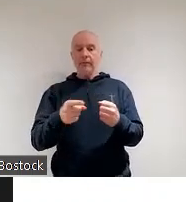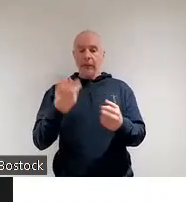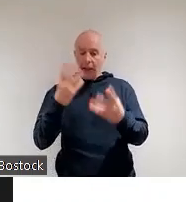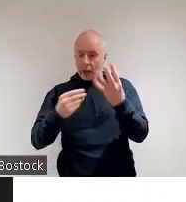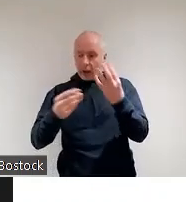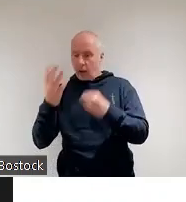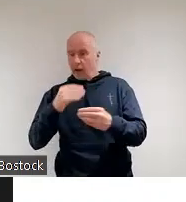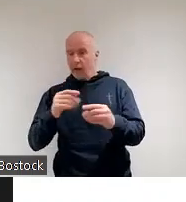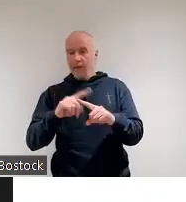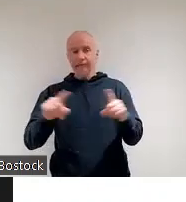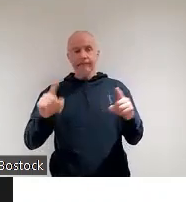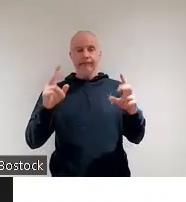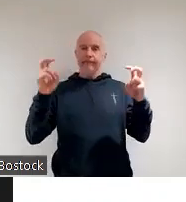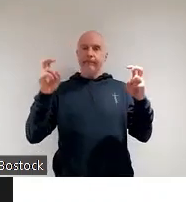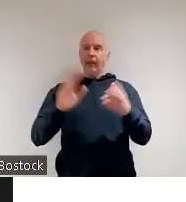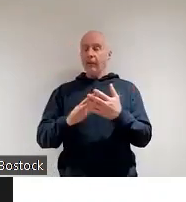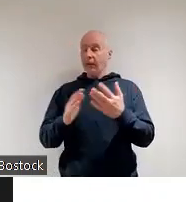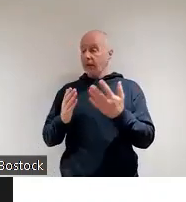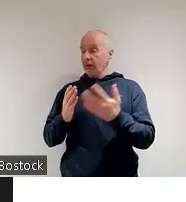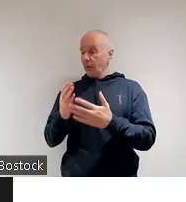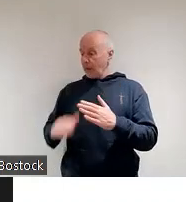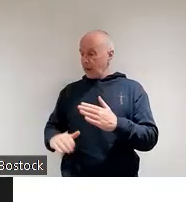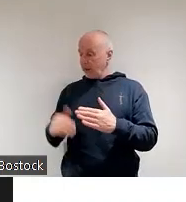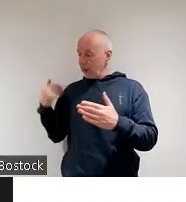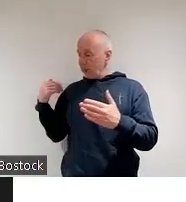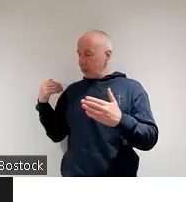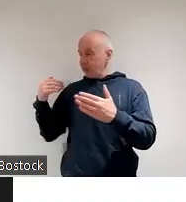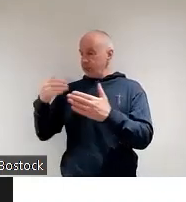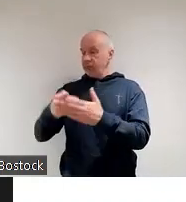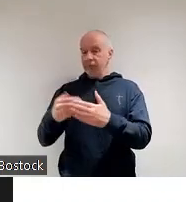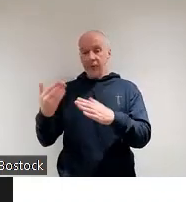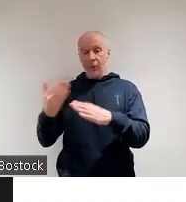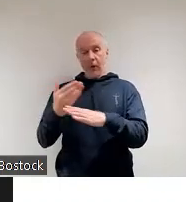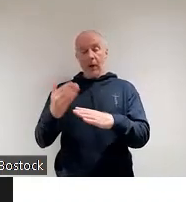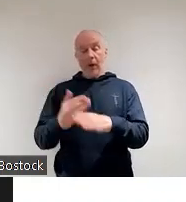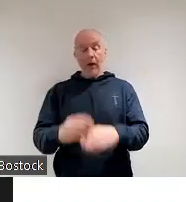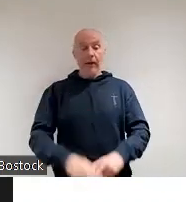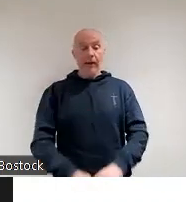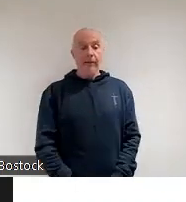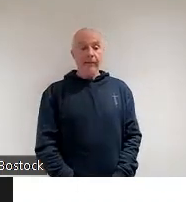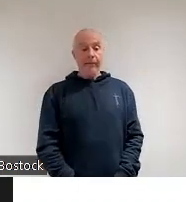this subject for all my career so far. So I joined